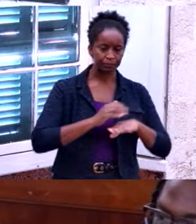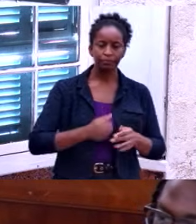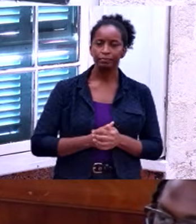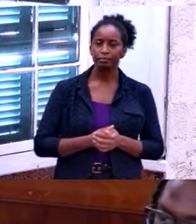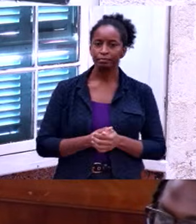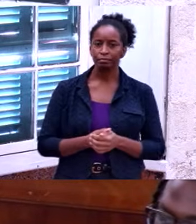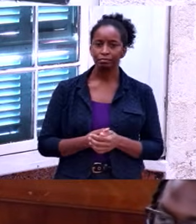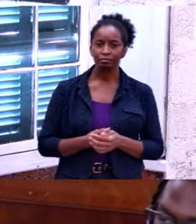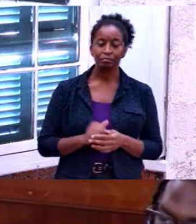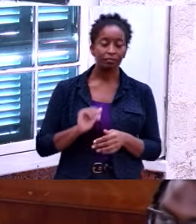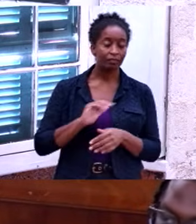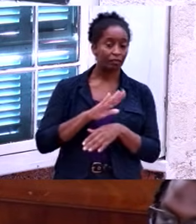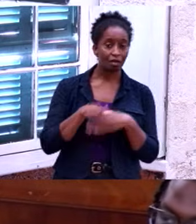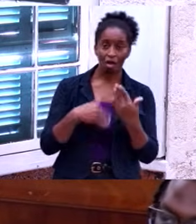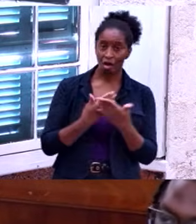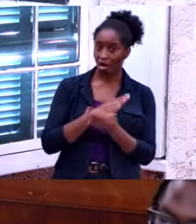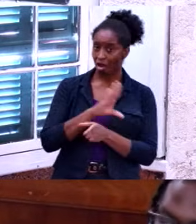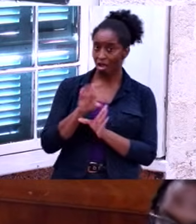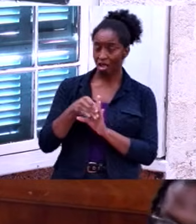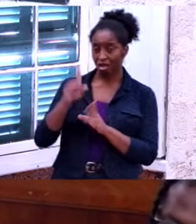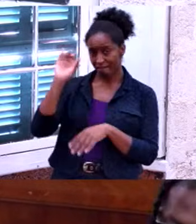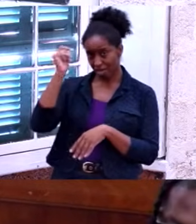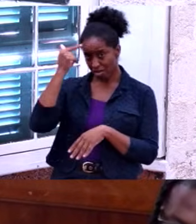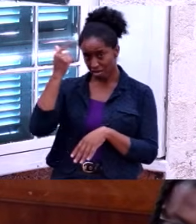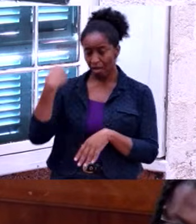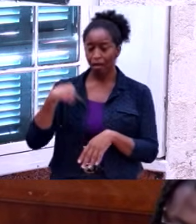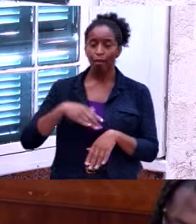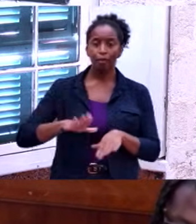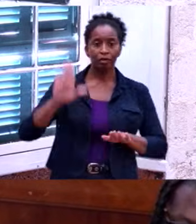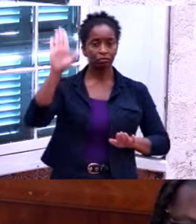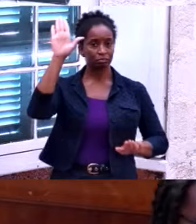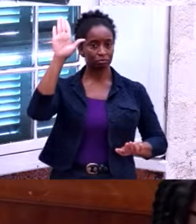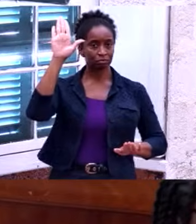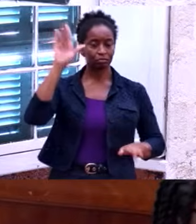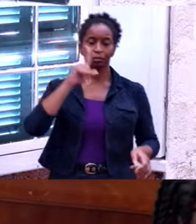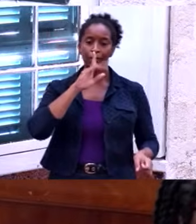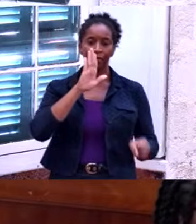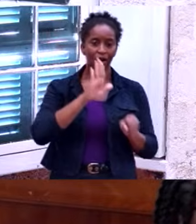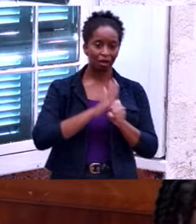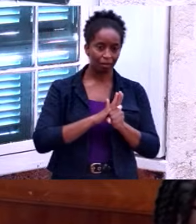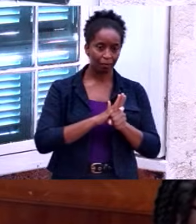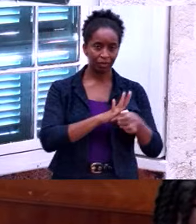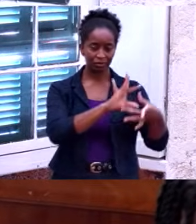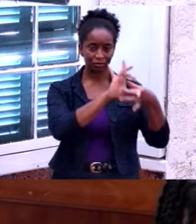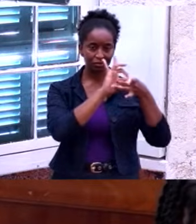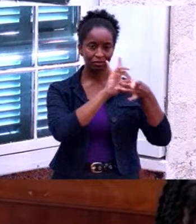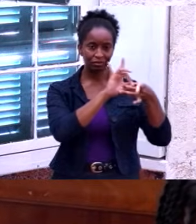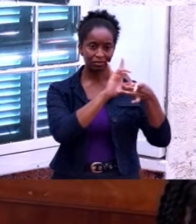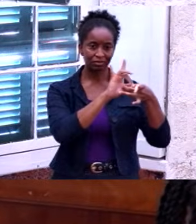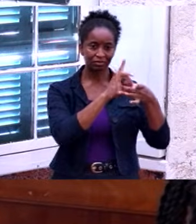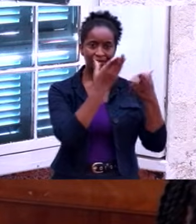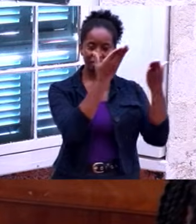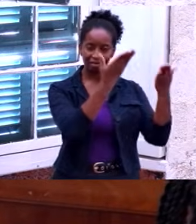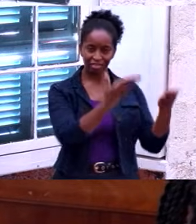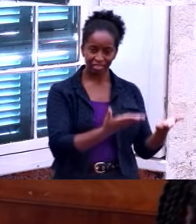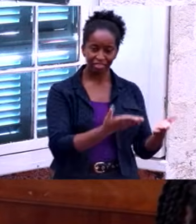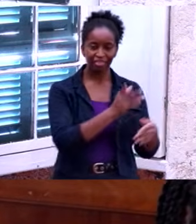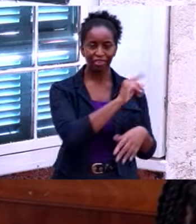oath of allegiance to Her Majesty the Queen in an independent country. And